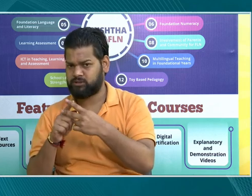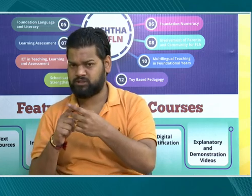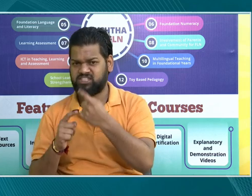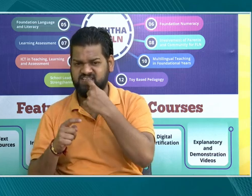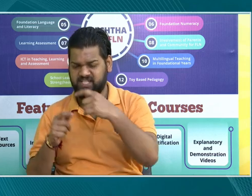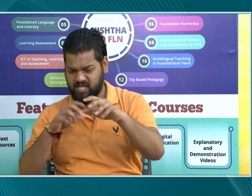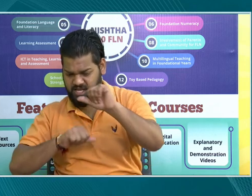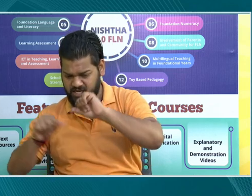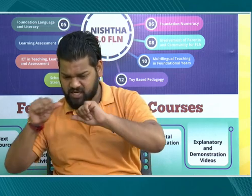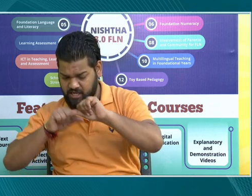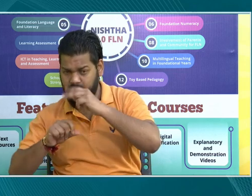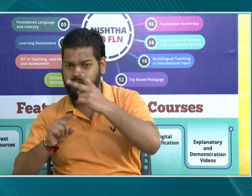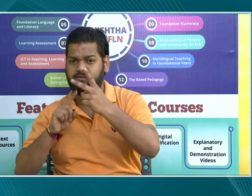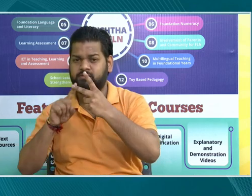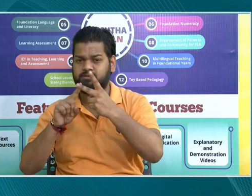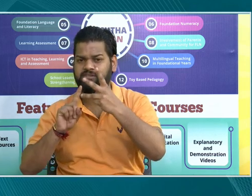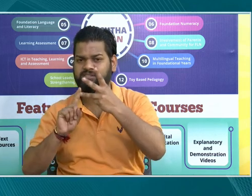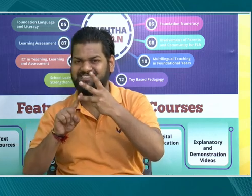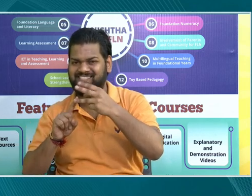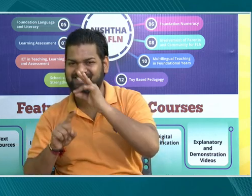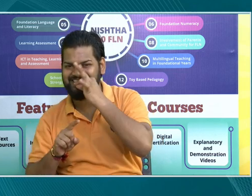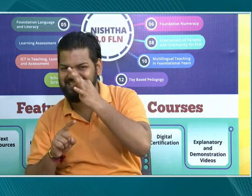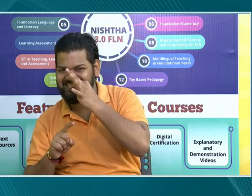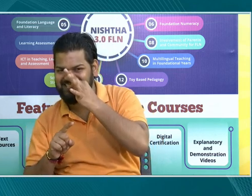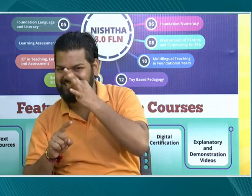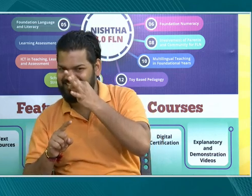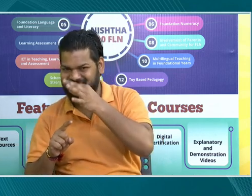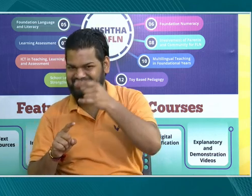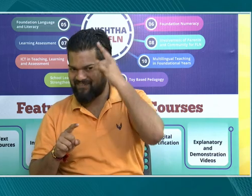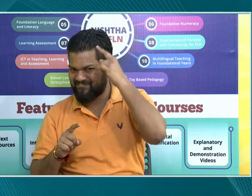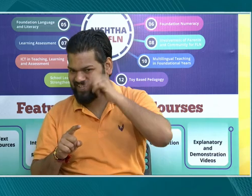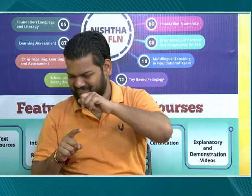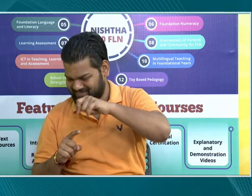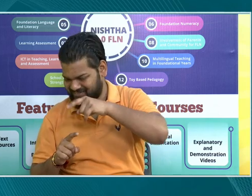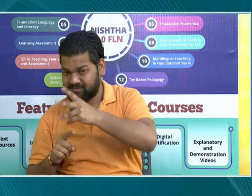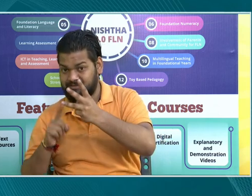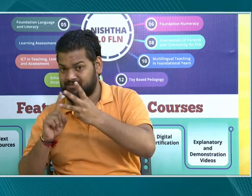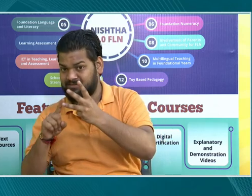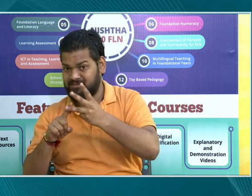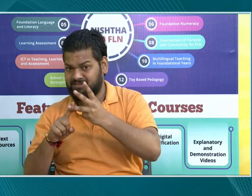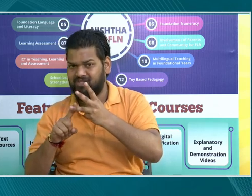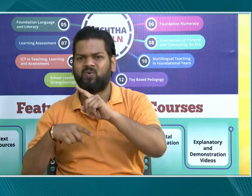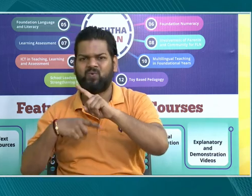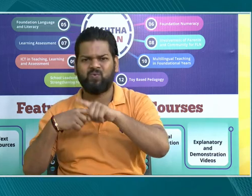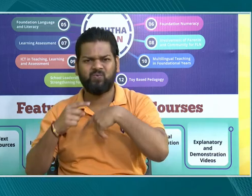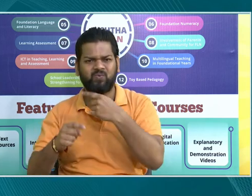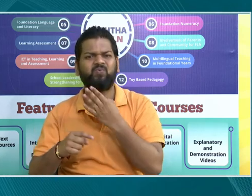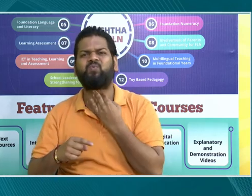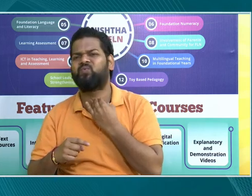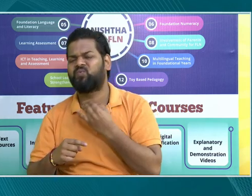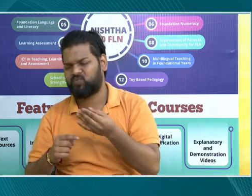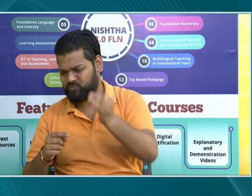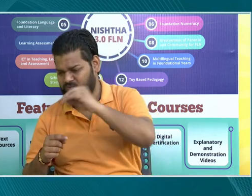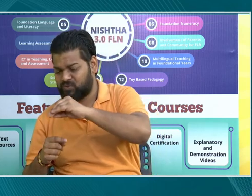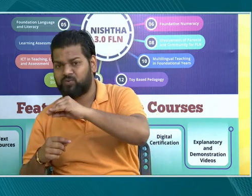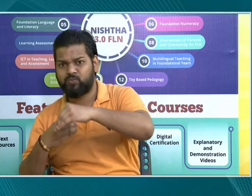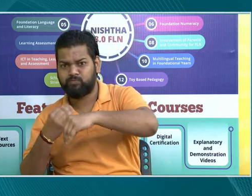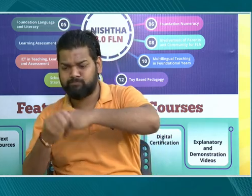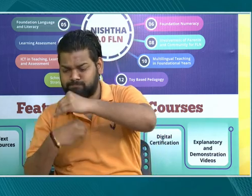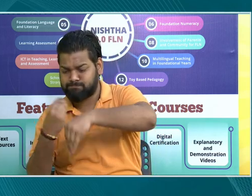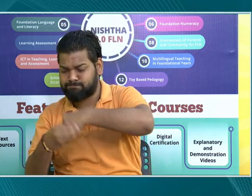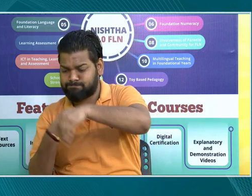what do we get? When we boil it, we get tea. So that's an absolutely different product. It's neither